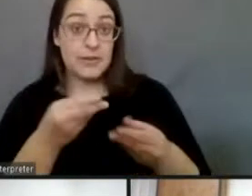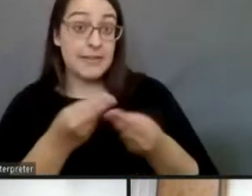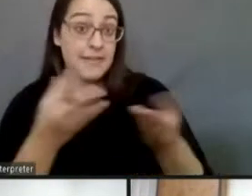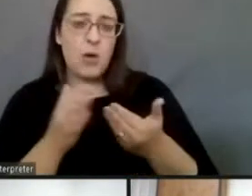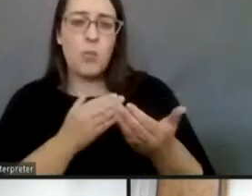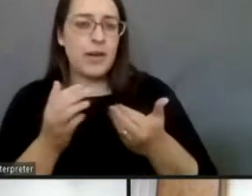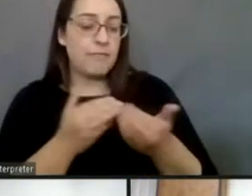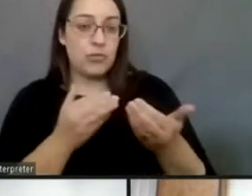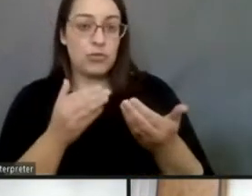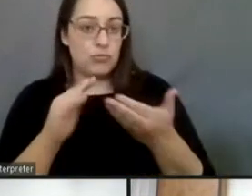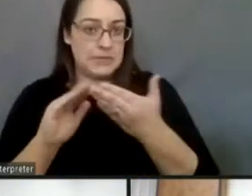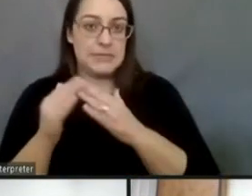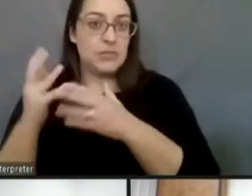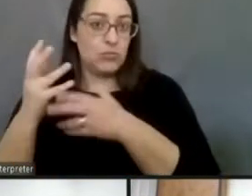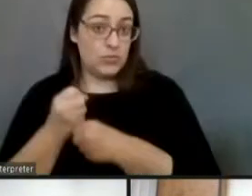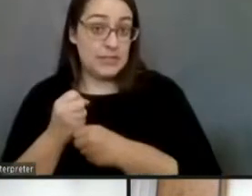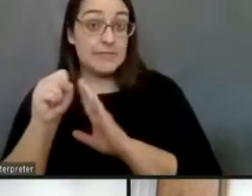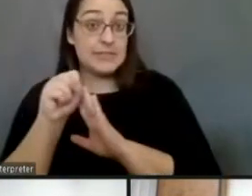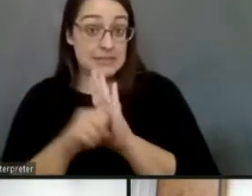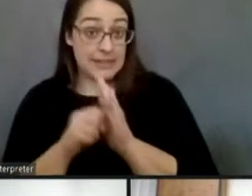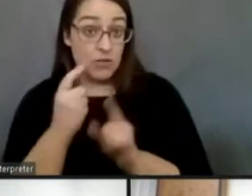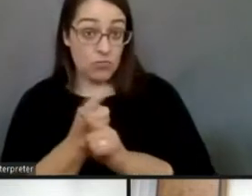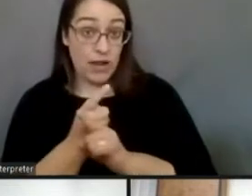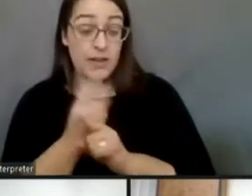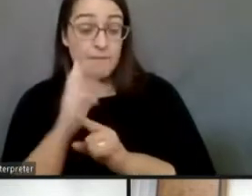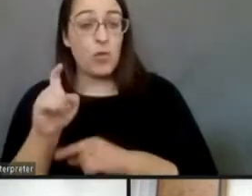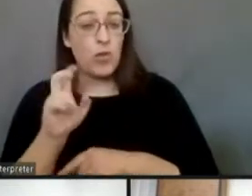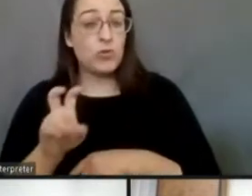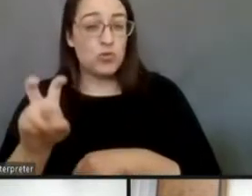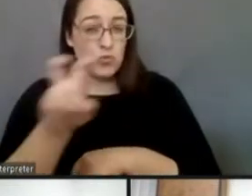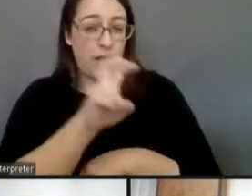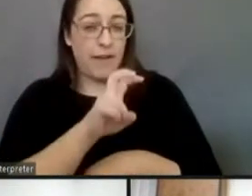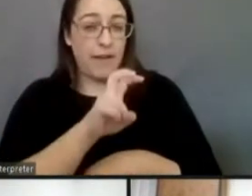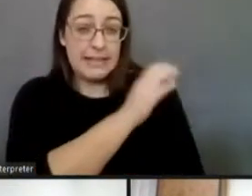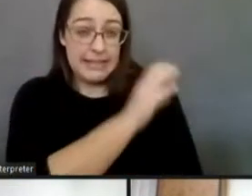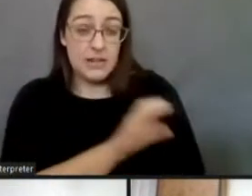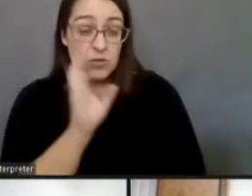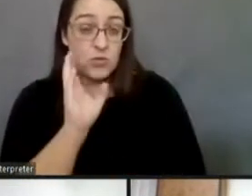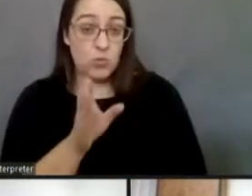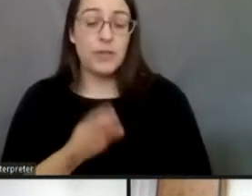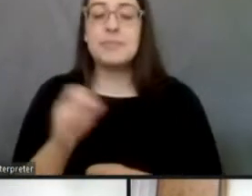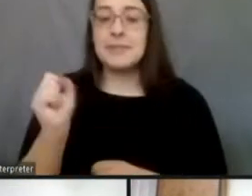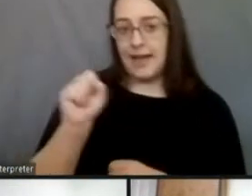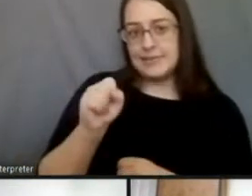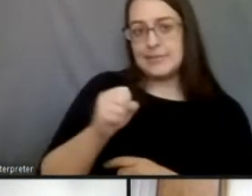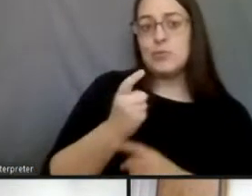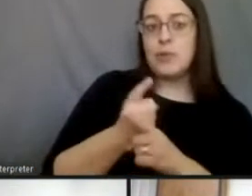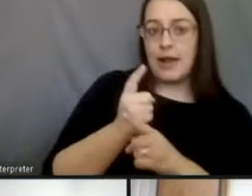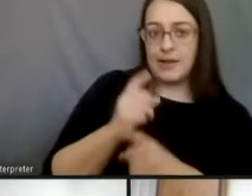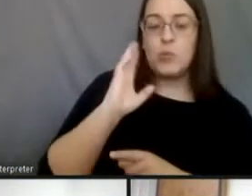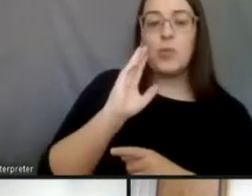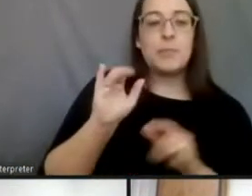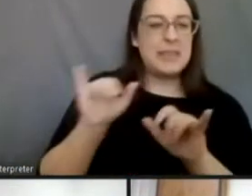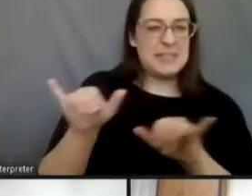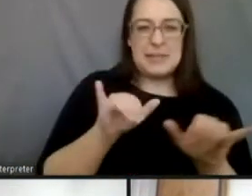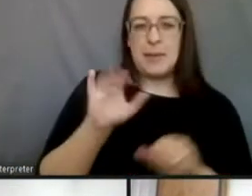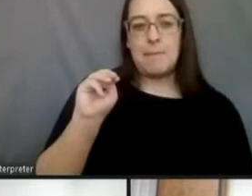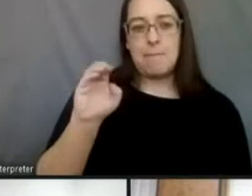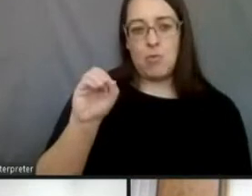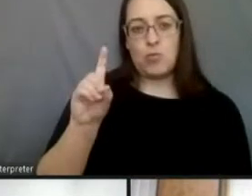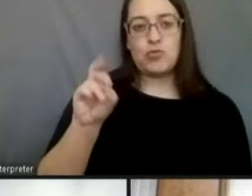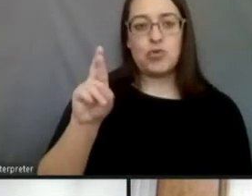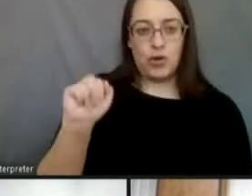whatever the city gets from the state, correct, for these mobile clinics? Yes. Yeah, we have the Moderna vaccine. That's what we'll